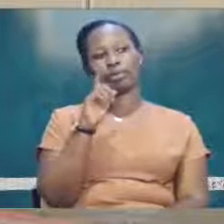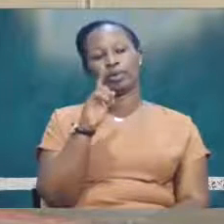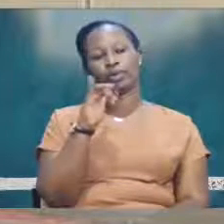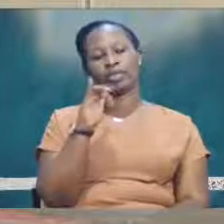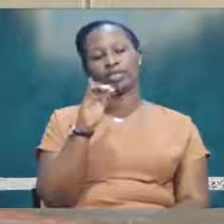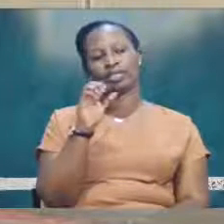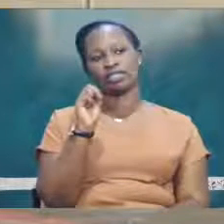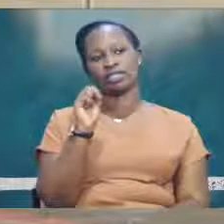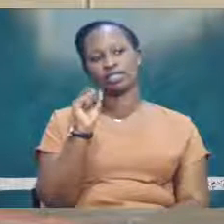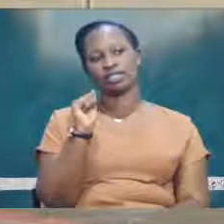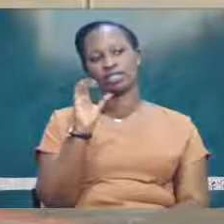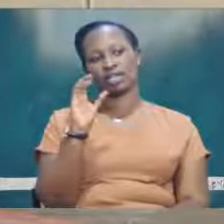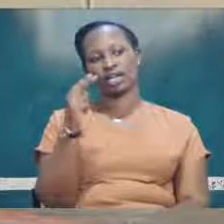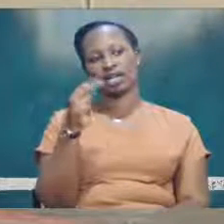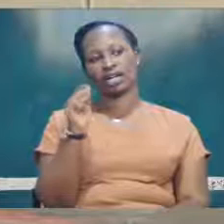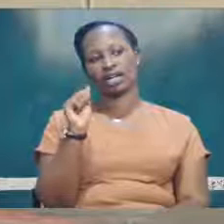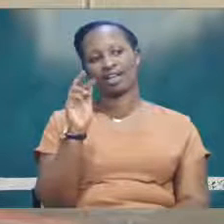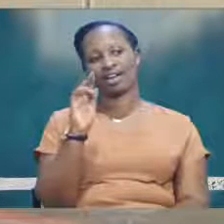polysaccharide.